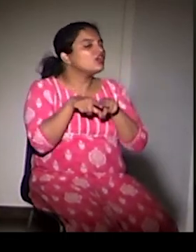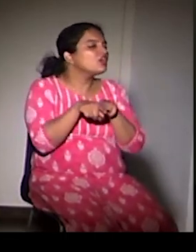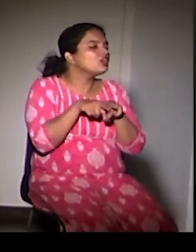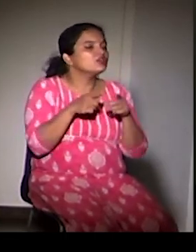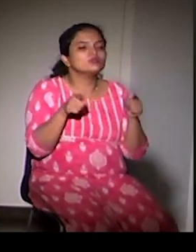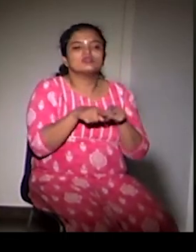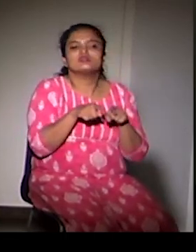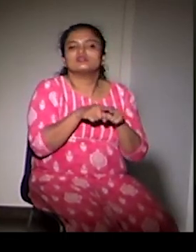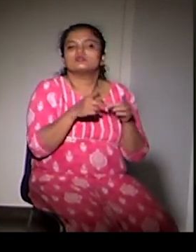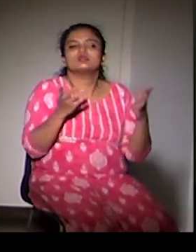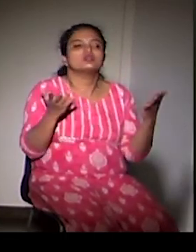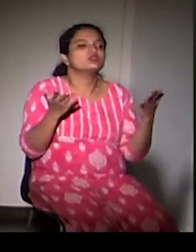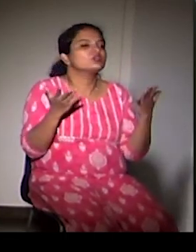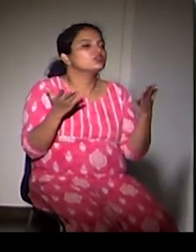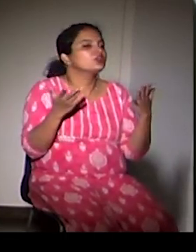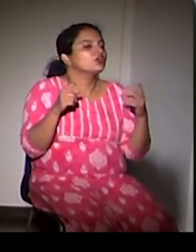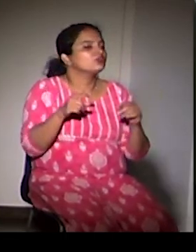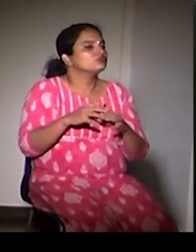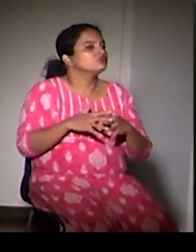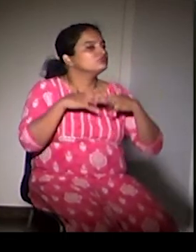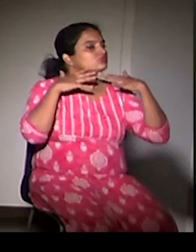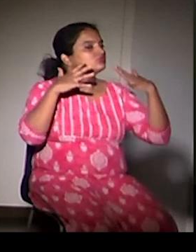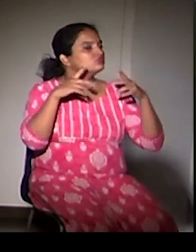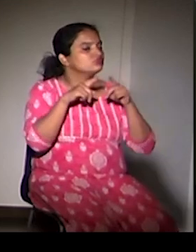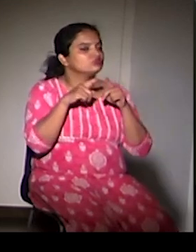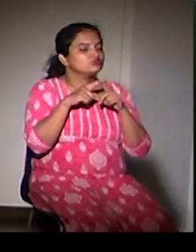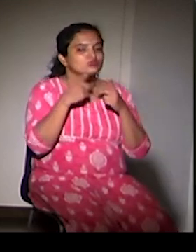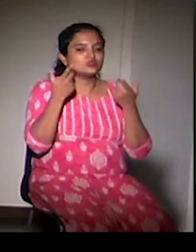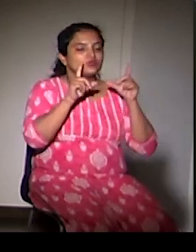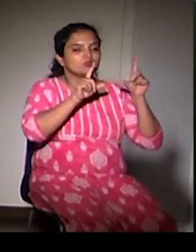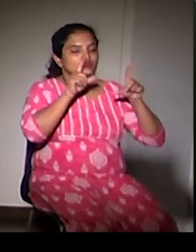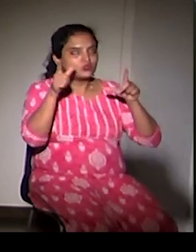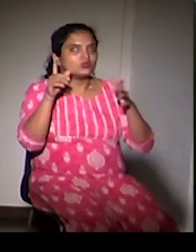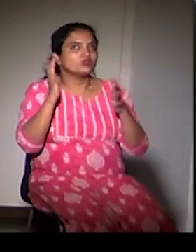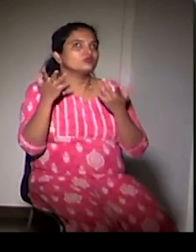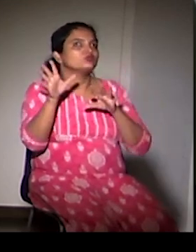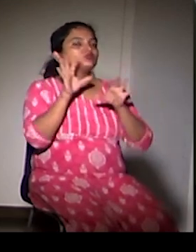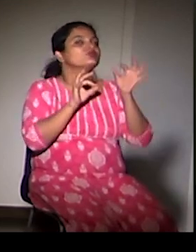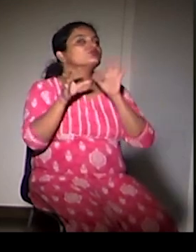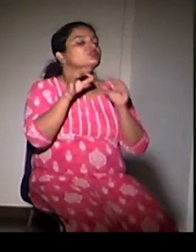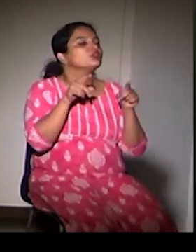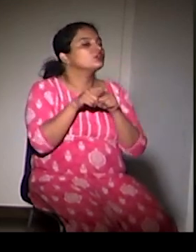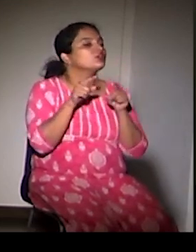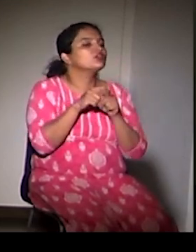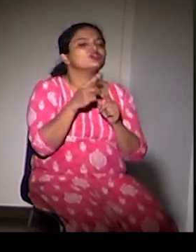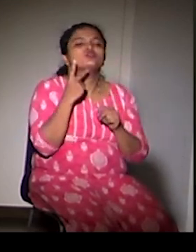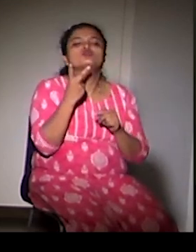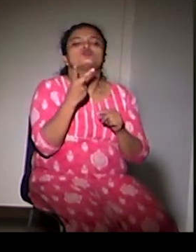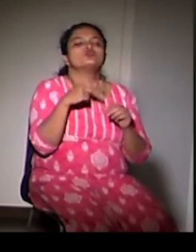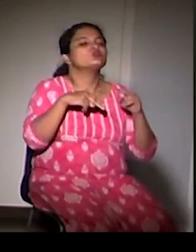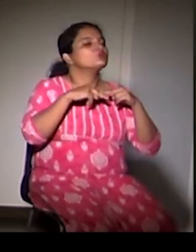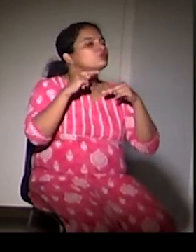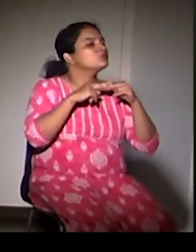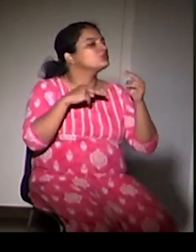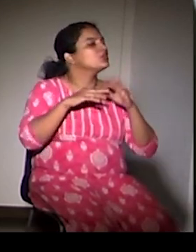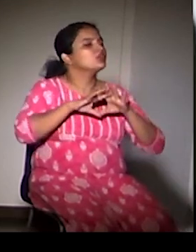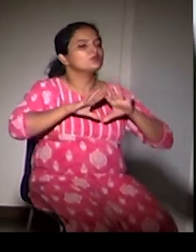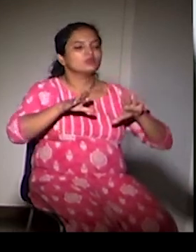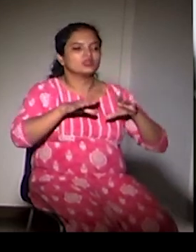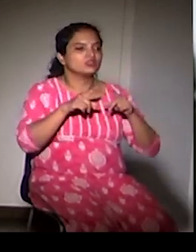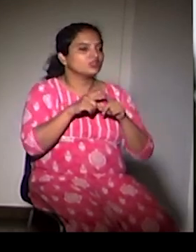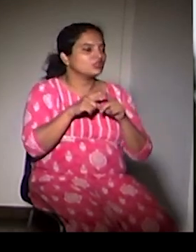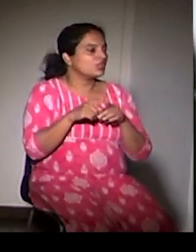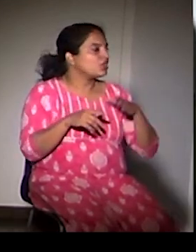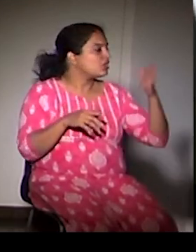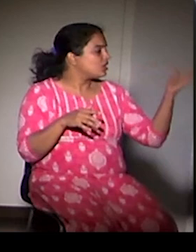fact, the great majority of tiles in the museum's collection are from just two buildings. On the left,